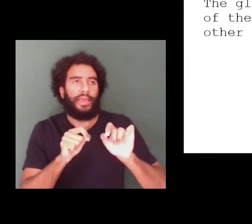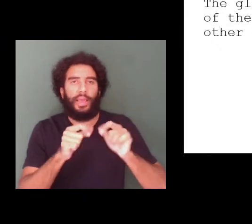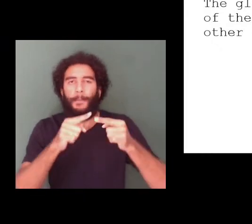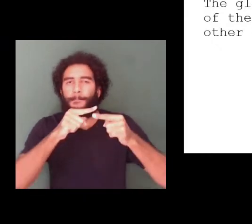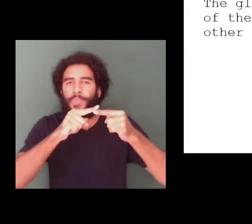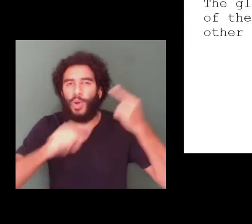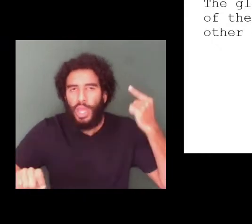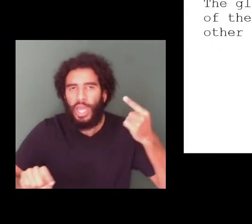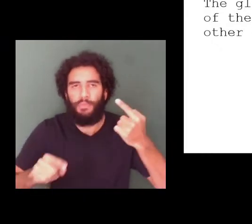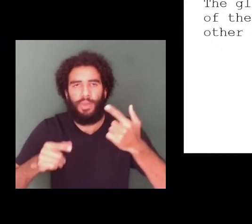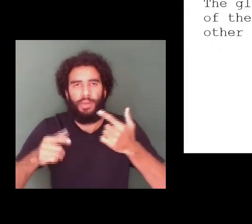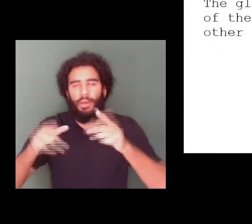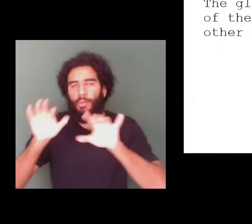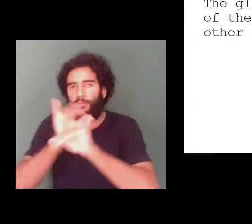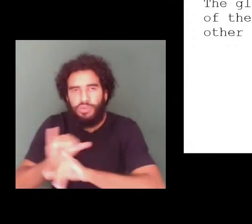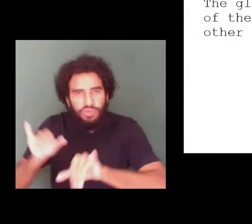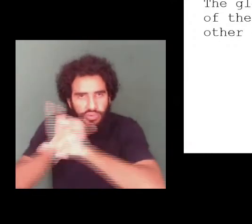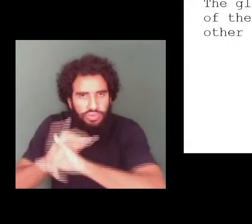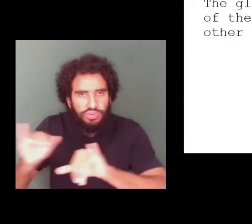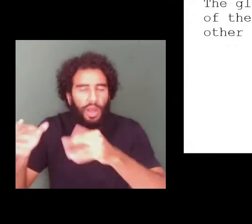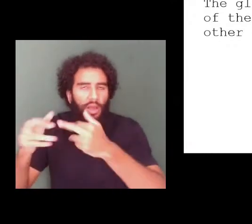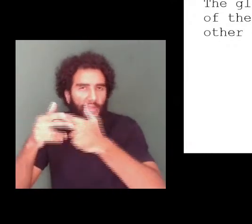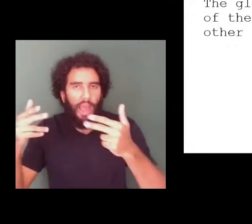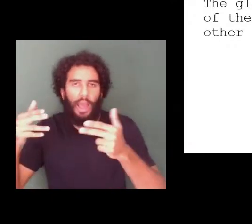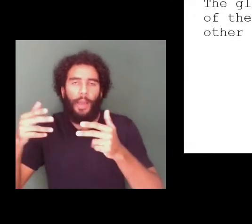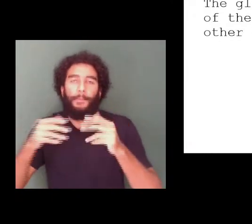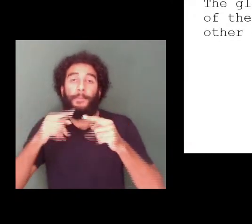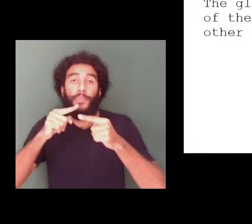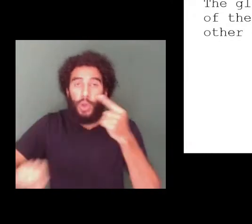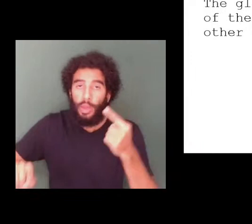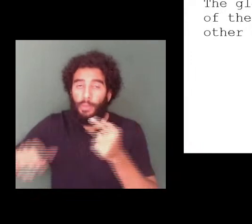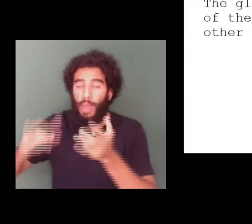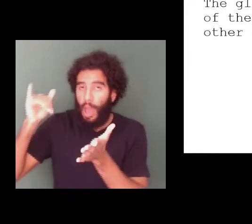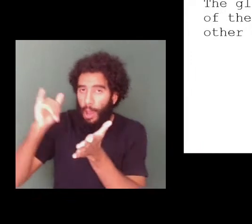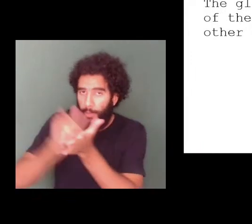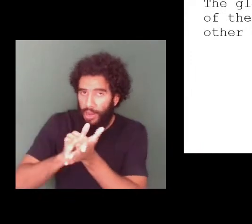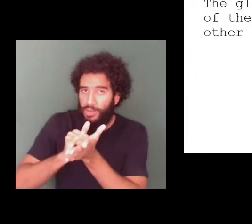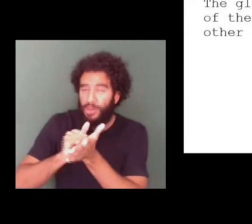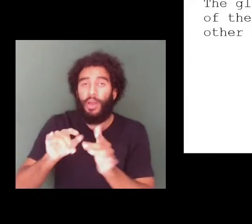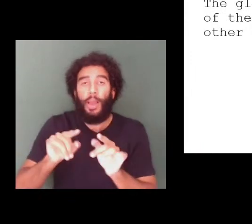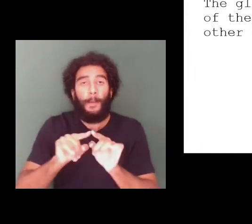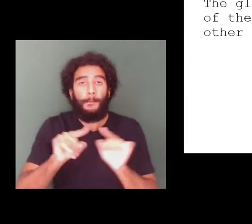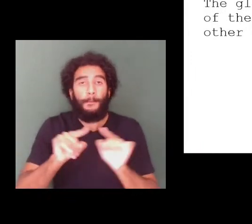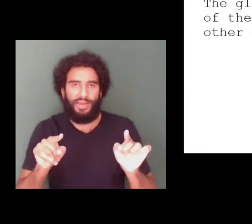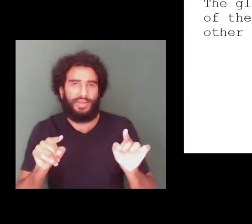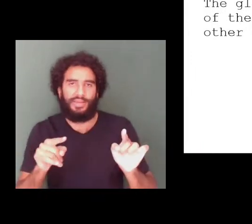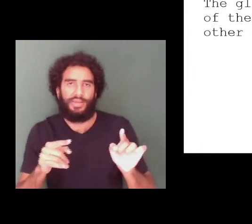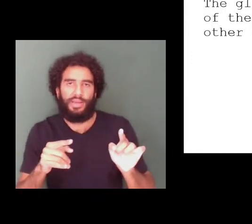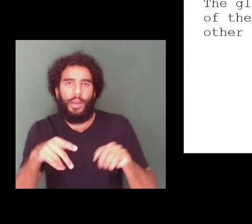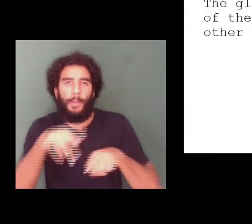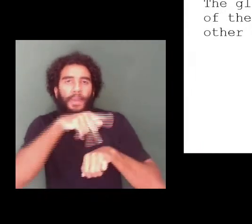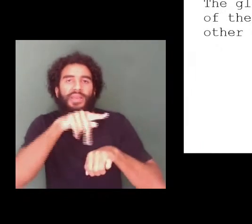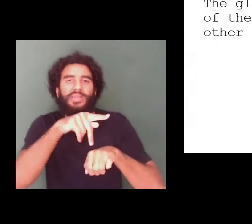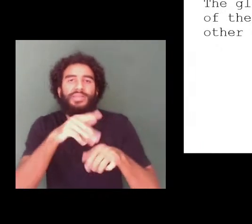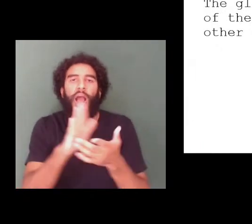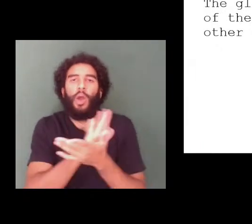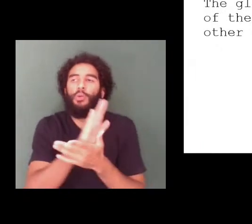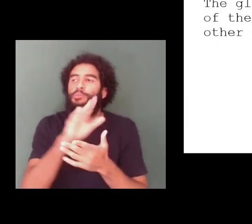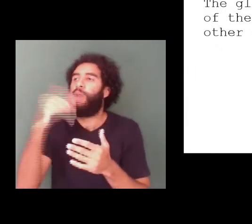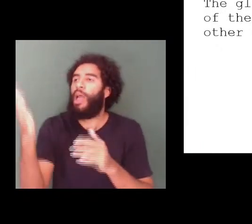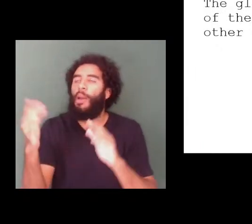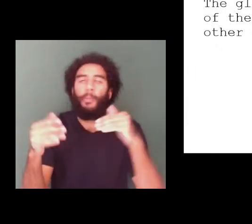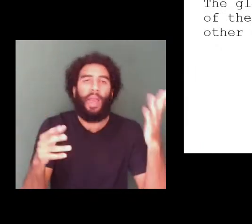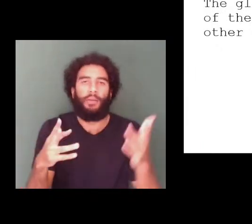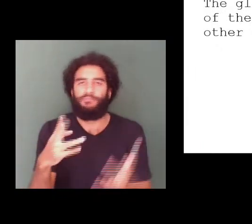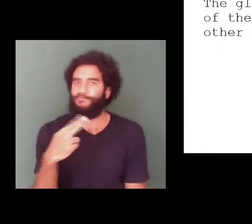it from happening in some other country, and it making it available across the countries. Also, the sales sometimes can operate across countries,